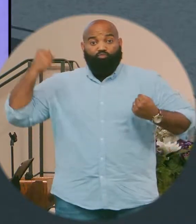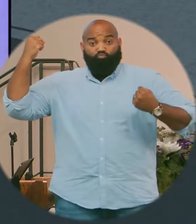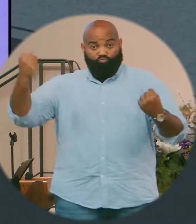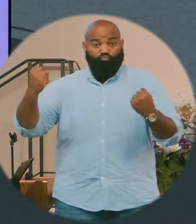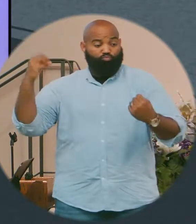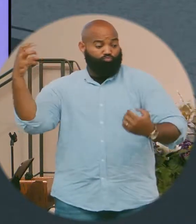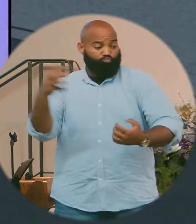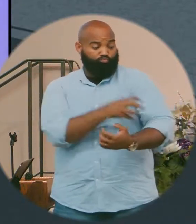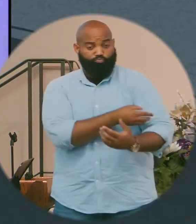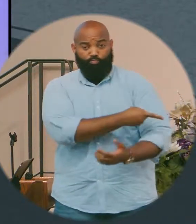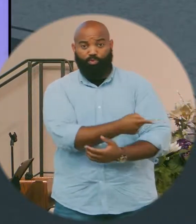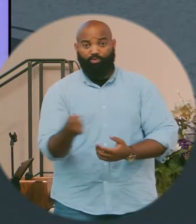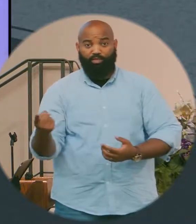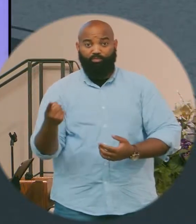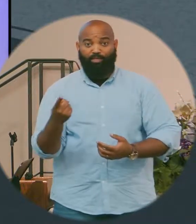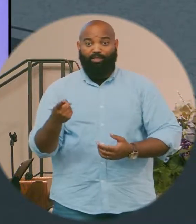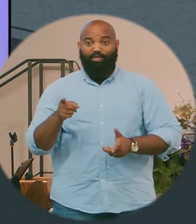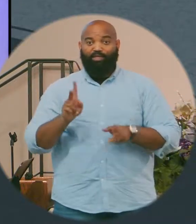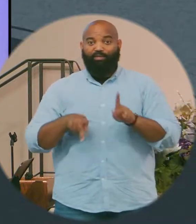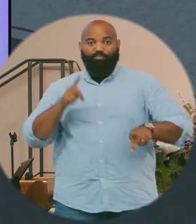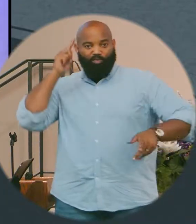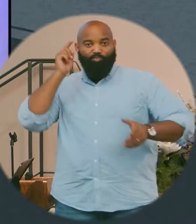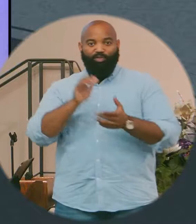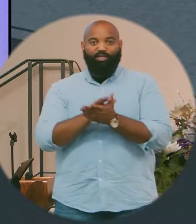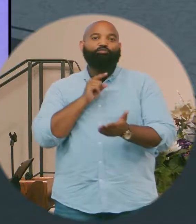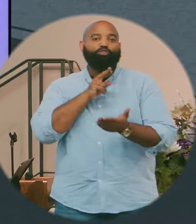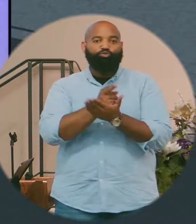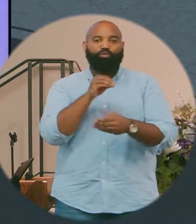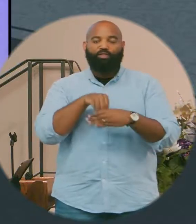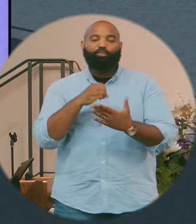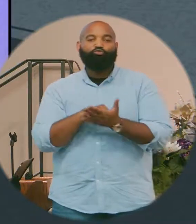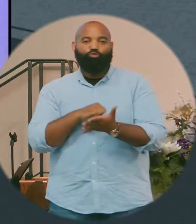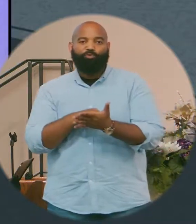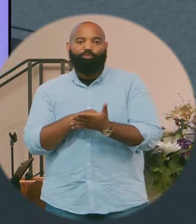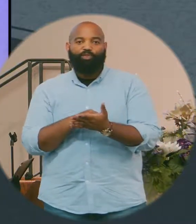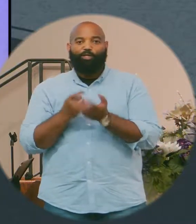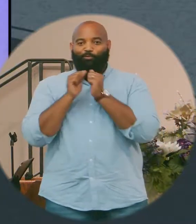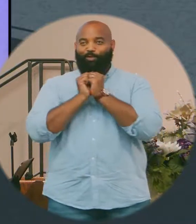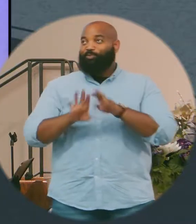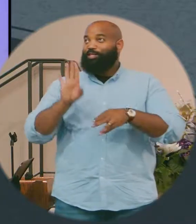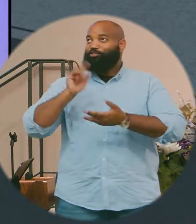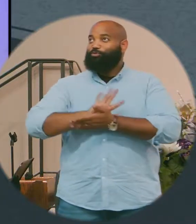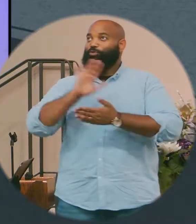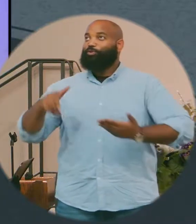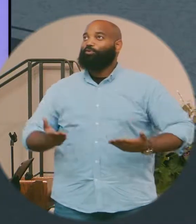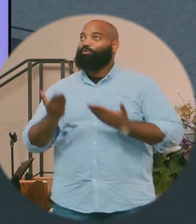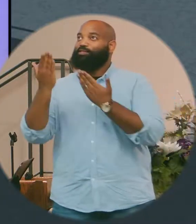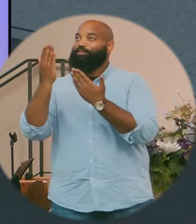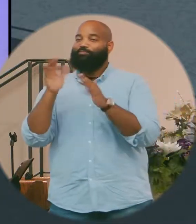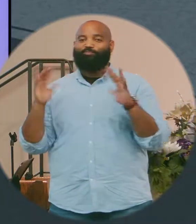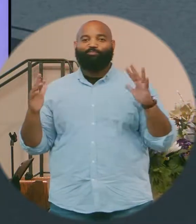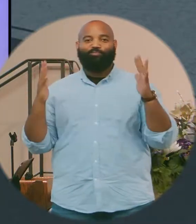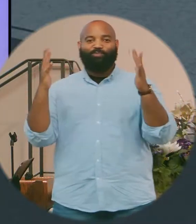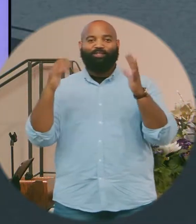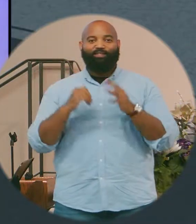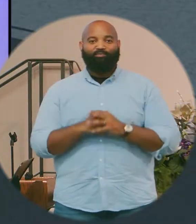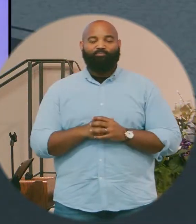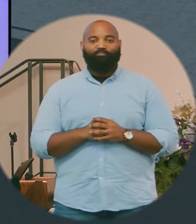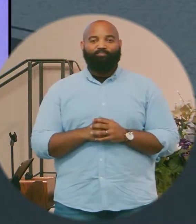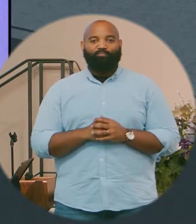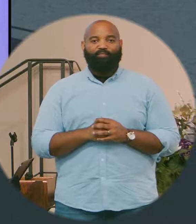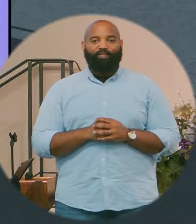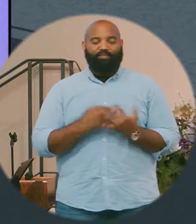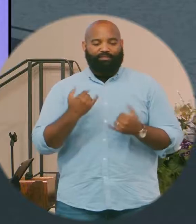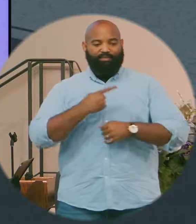will affirm that your word is true. We bless you. We give you glory. We give you praise. And on this Memorial Day weekend,